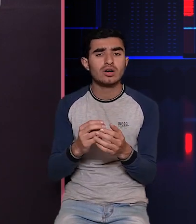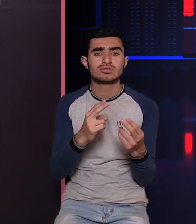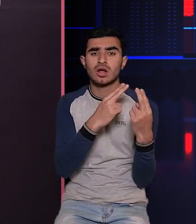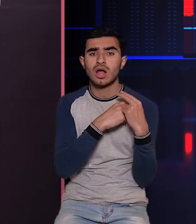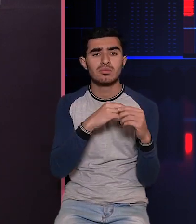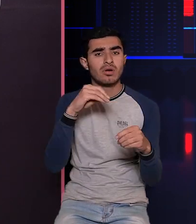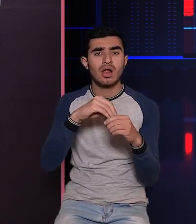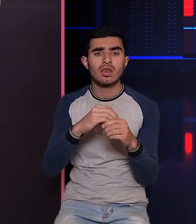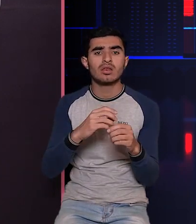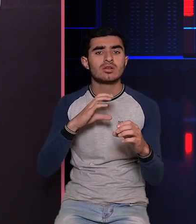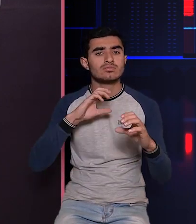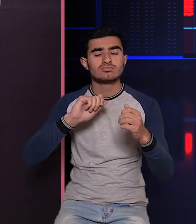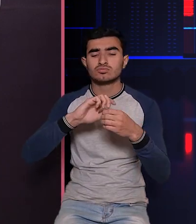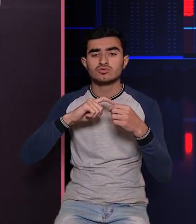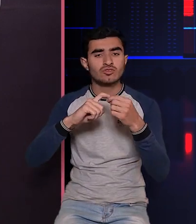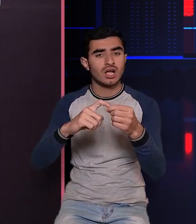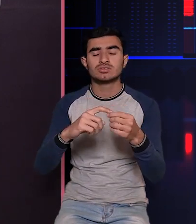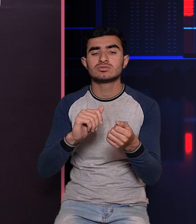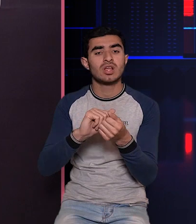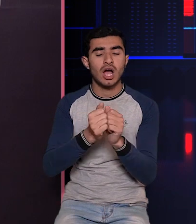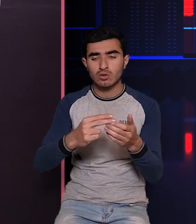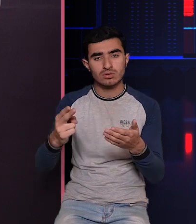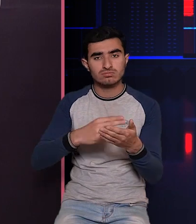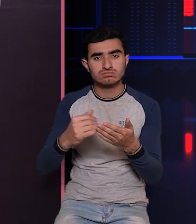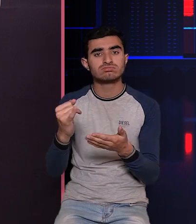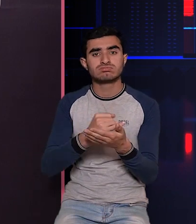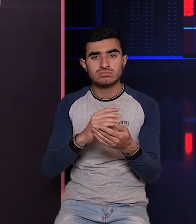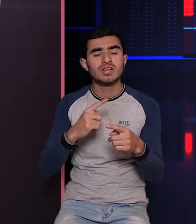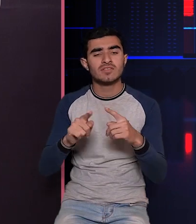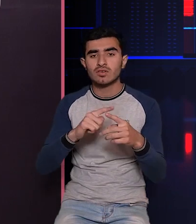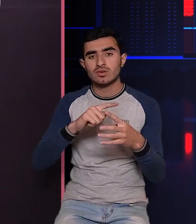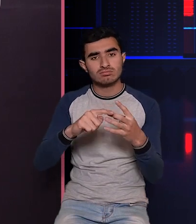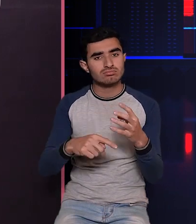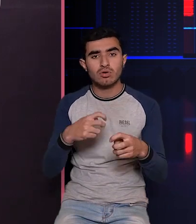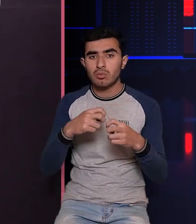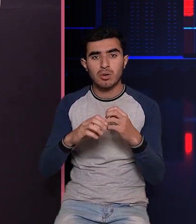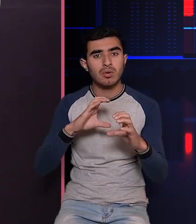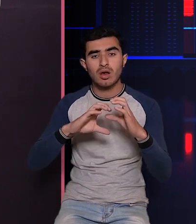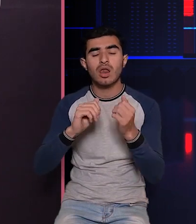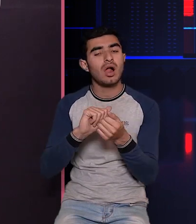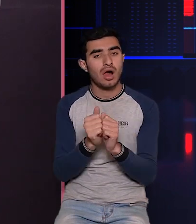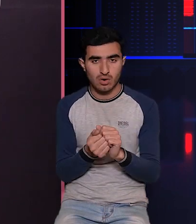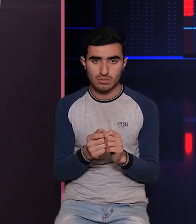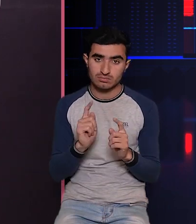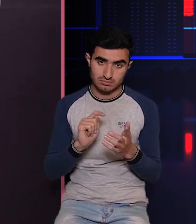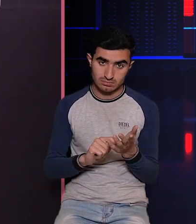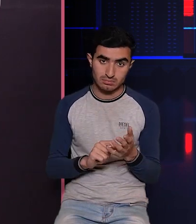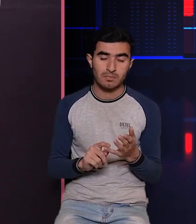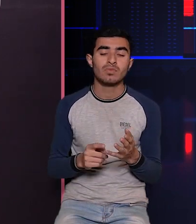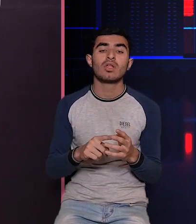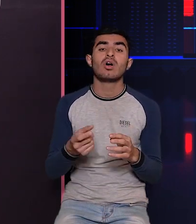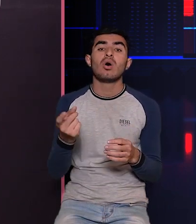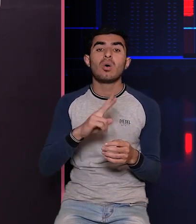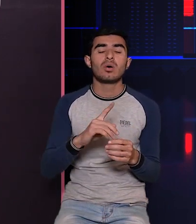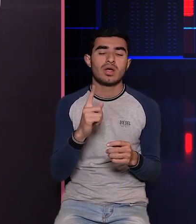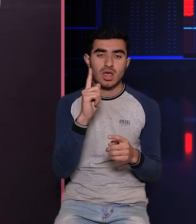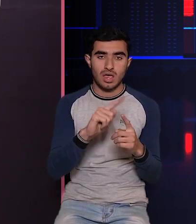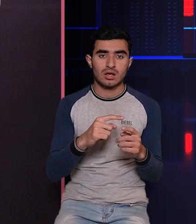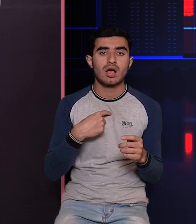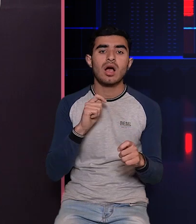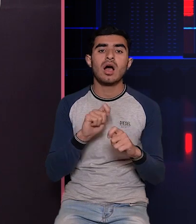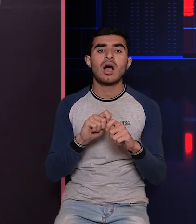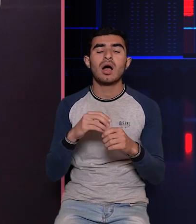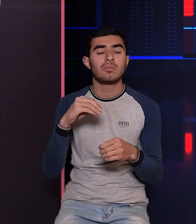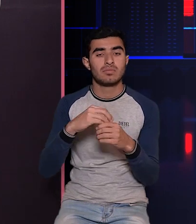contemporary arts foundation respond to an urgency like that? One of the projects that we currently working